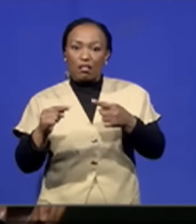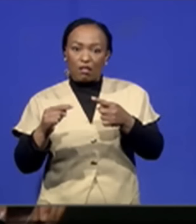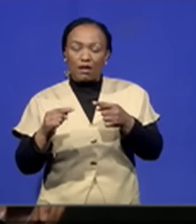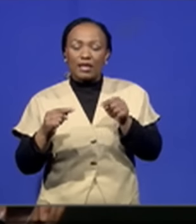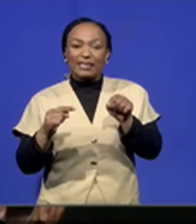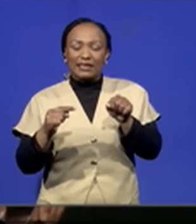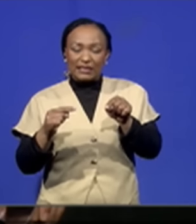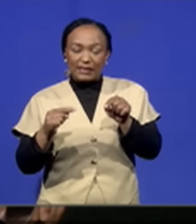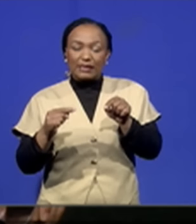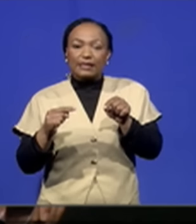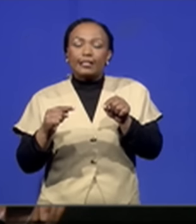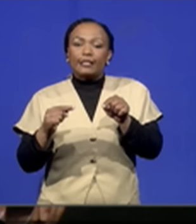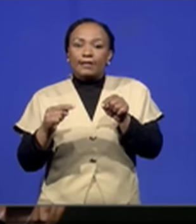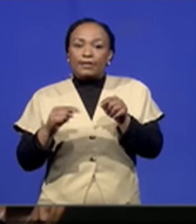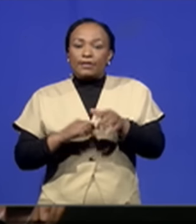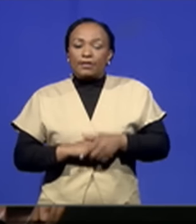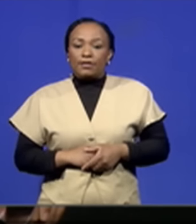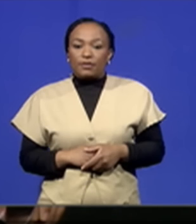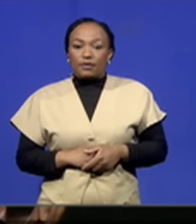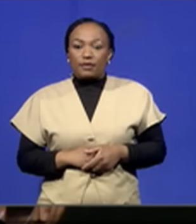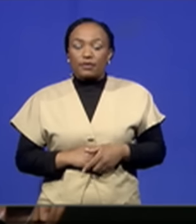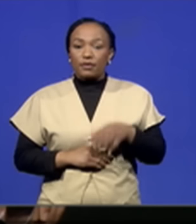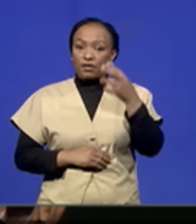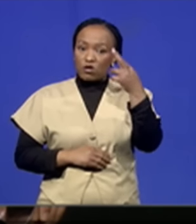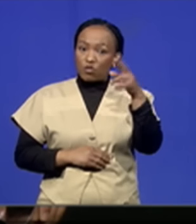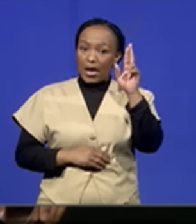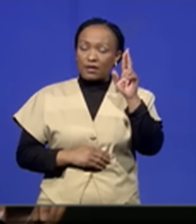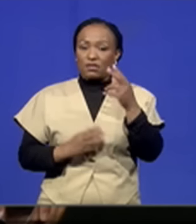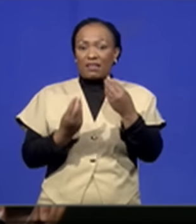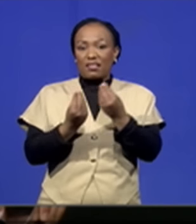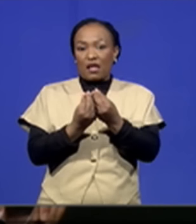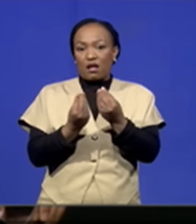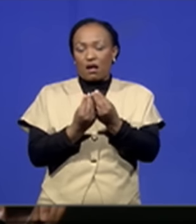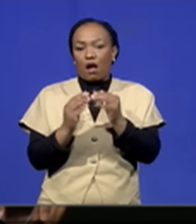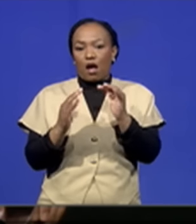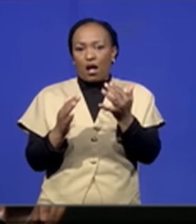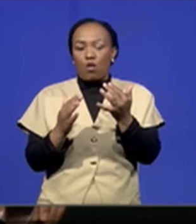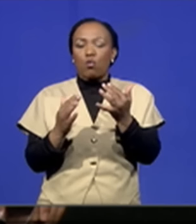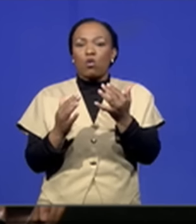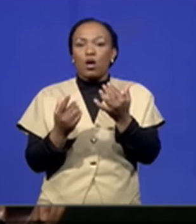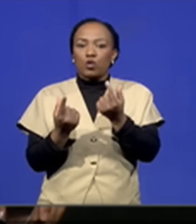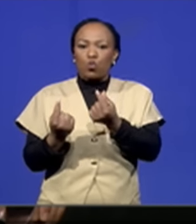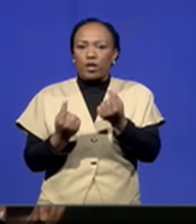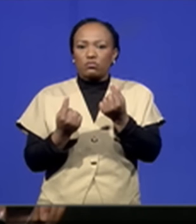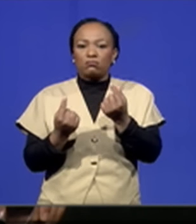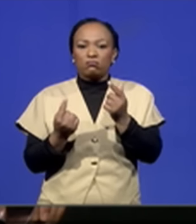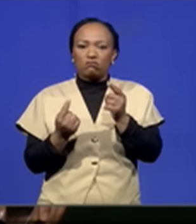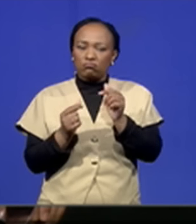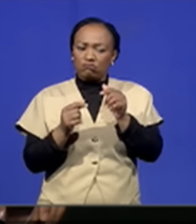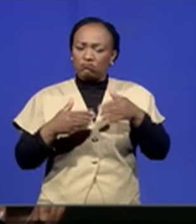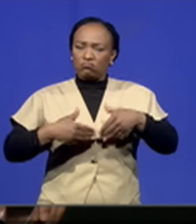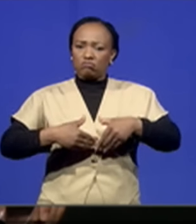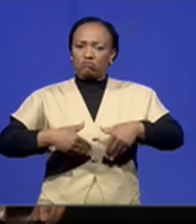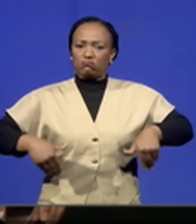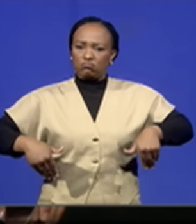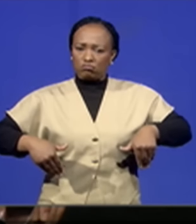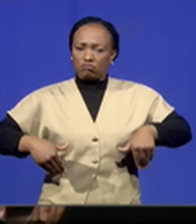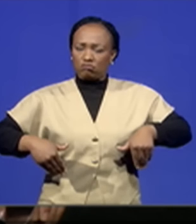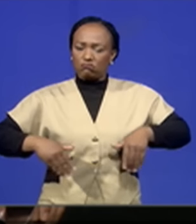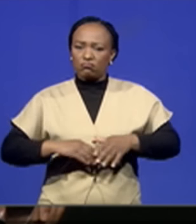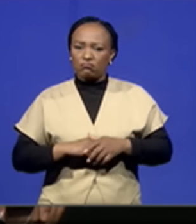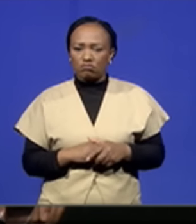and constitutional thing was precisely what she did, not to take a side. To